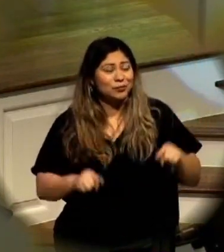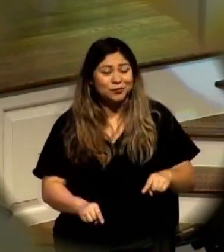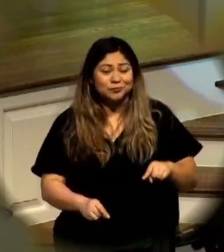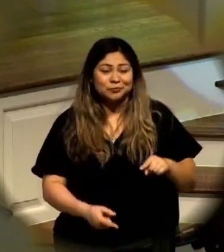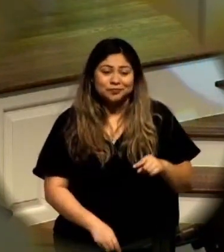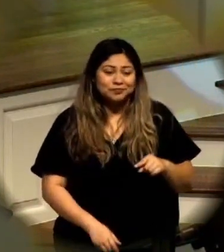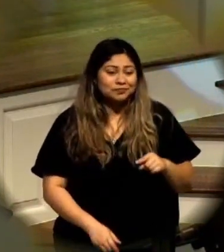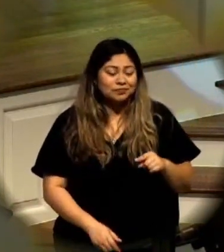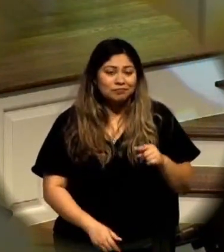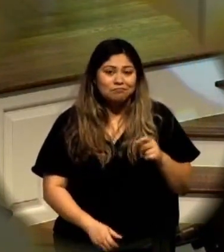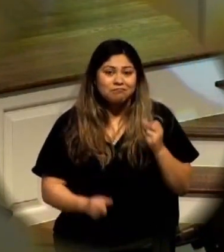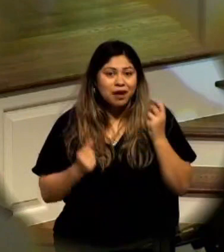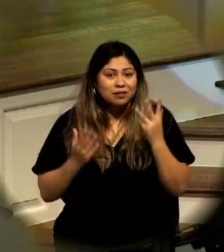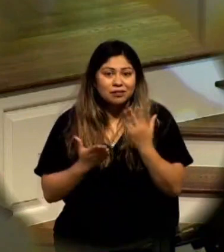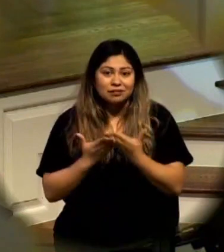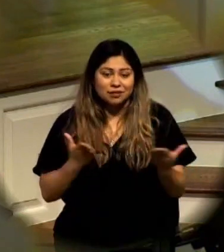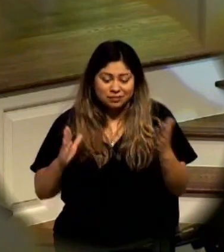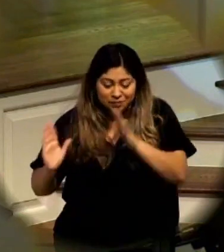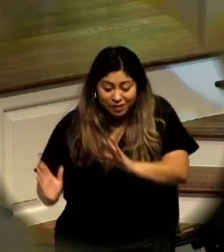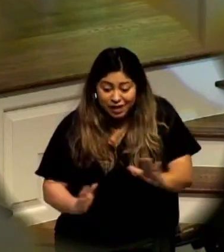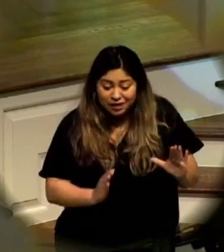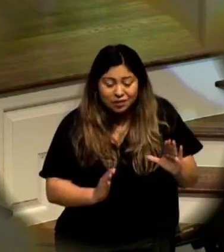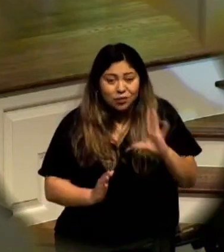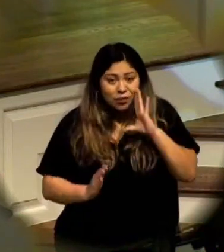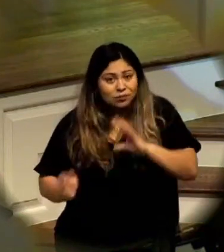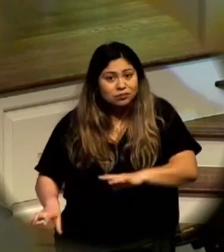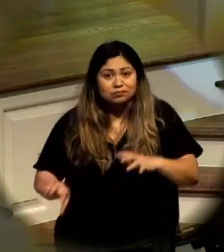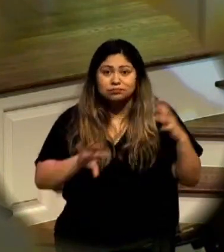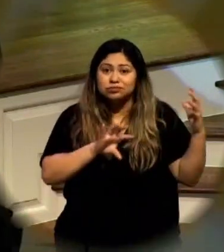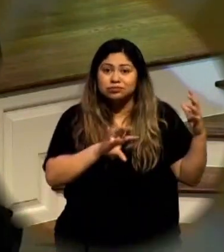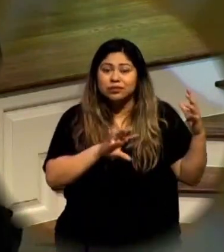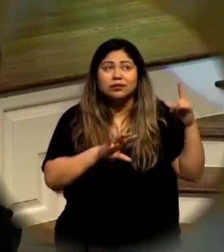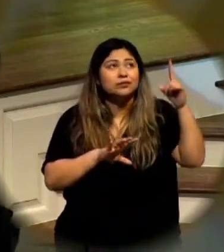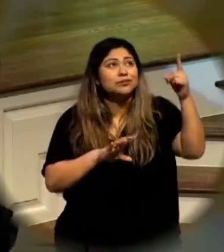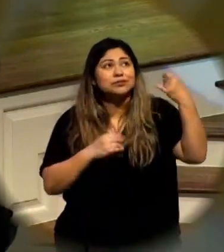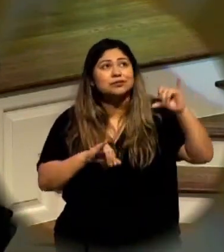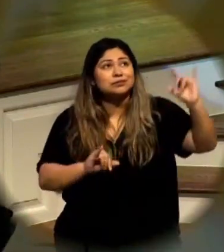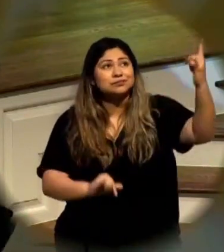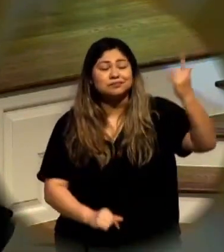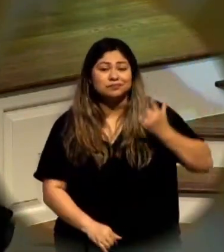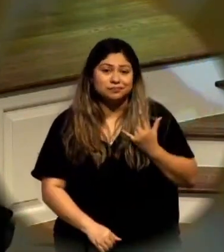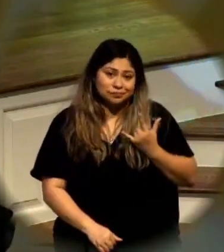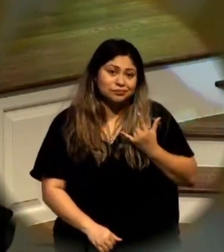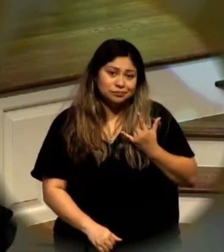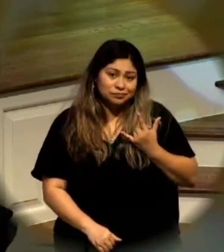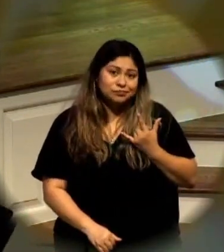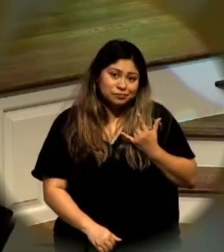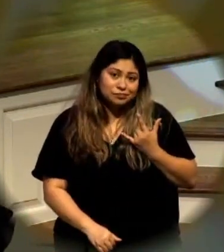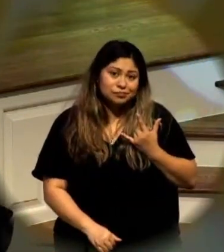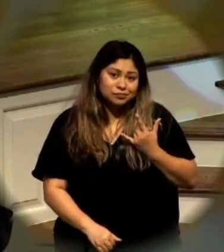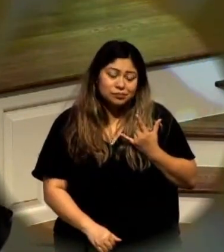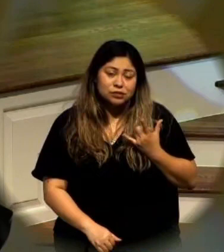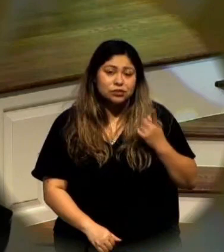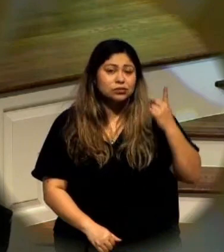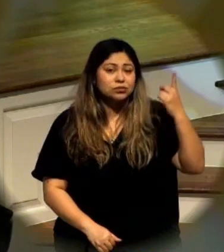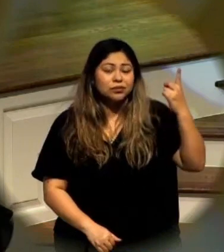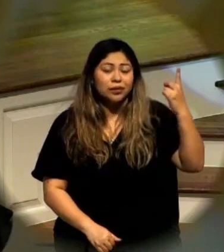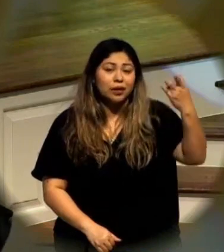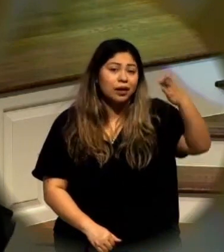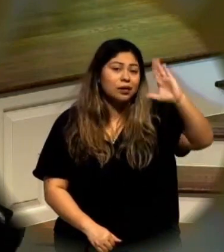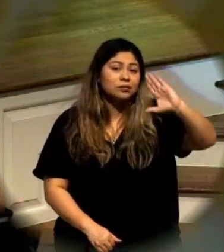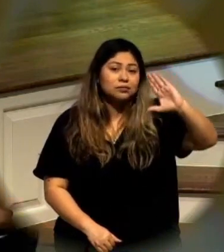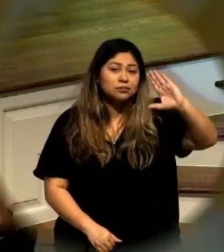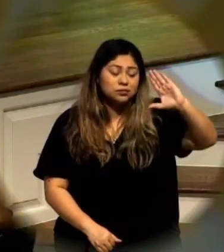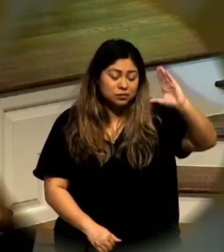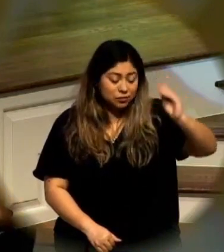Lord, we stumble every day, and you love us still. That, Lord, you are a God whose grace is greater